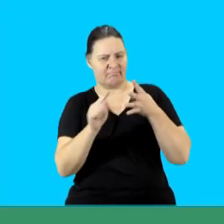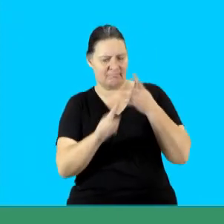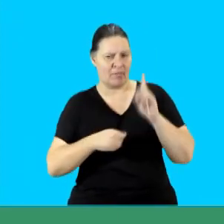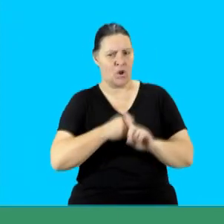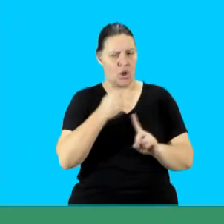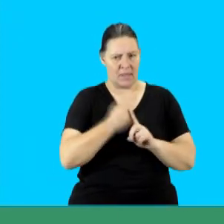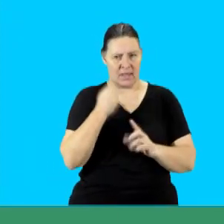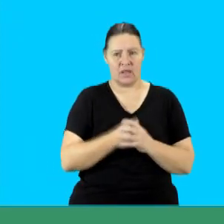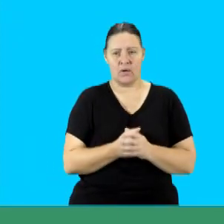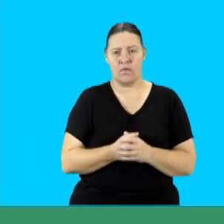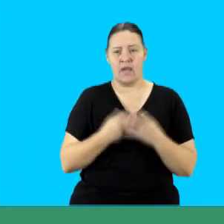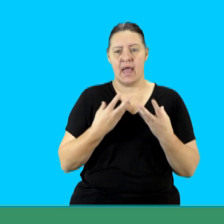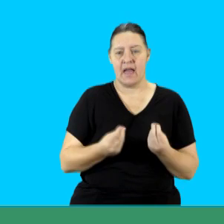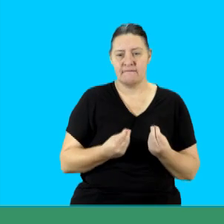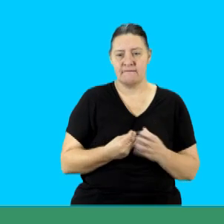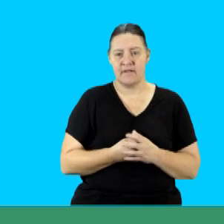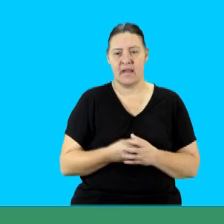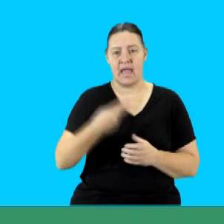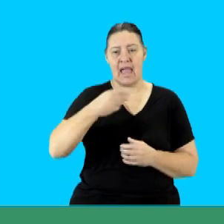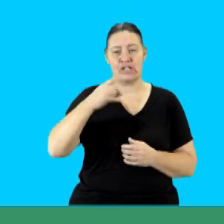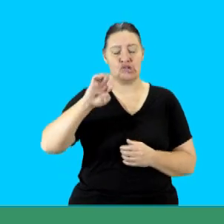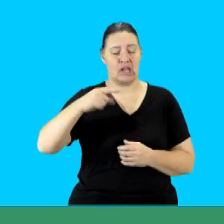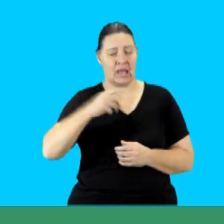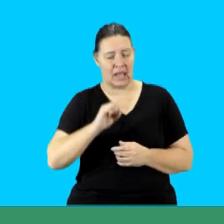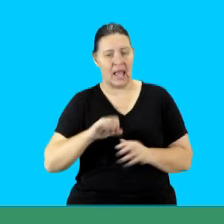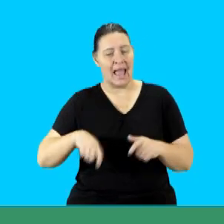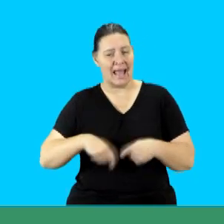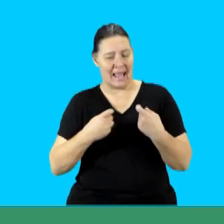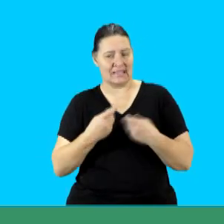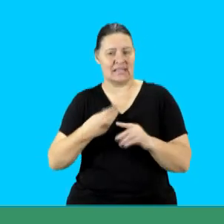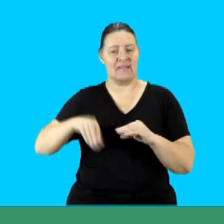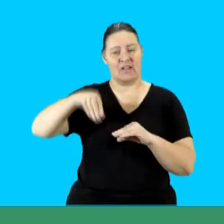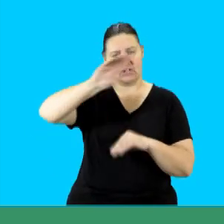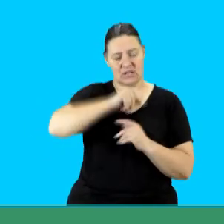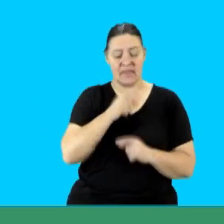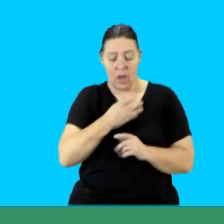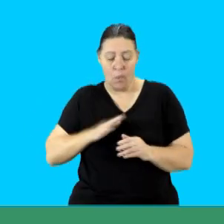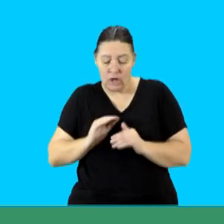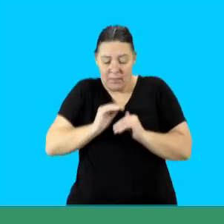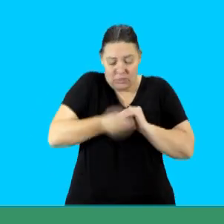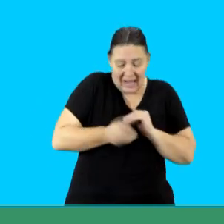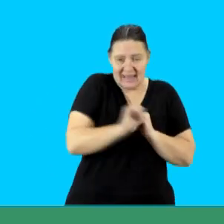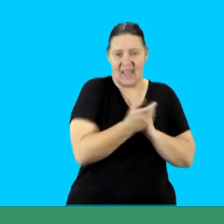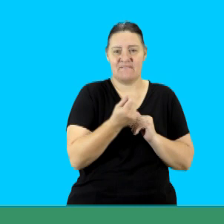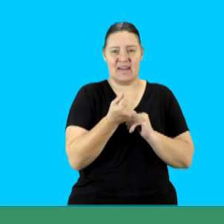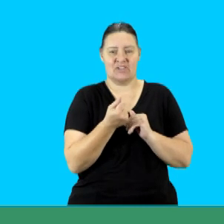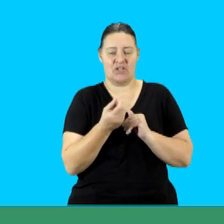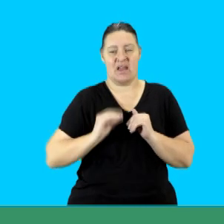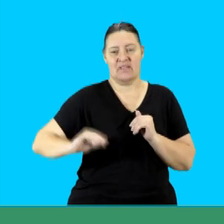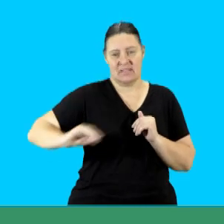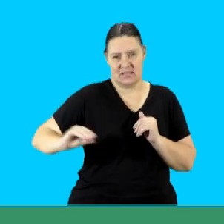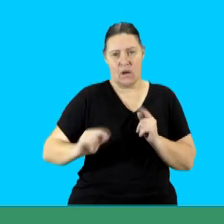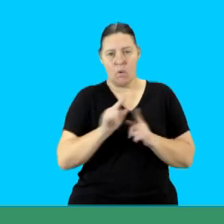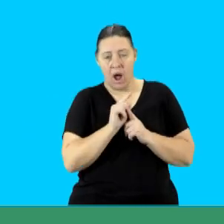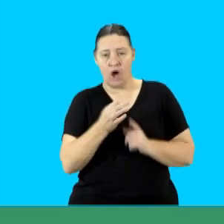lobbying. We have hedging against inflation. Businesses use hedging to protect their financial investments by